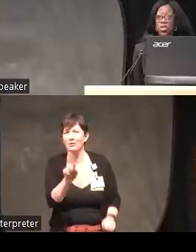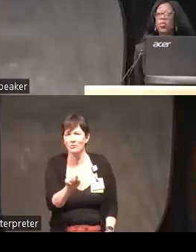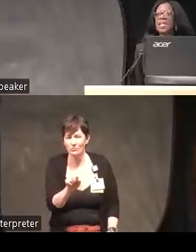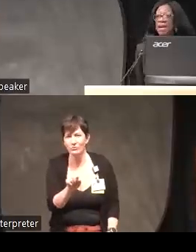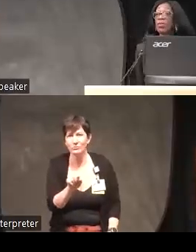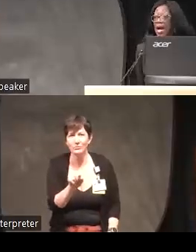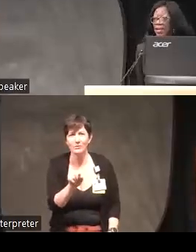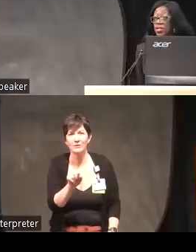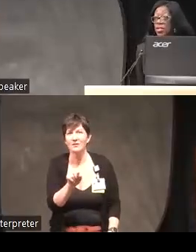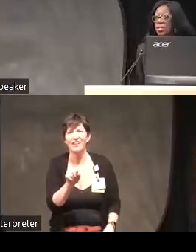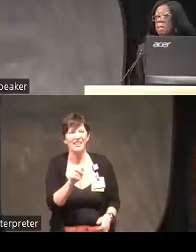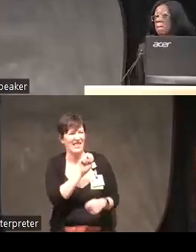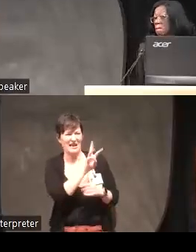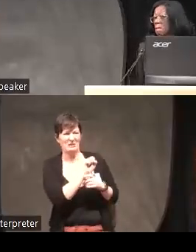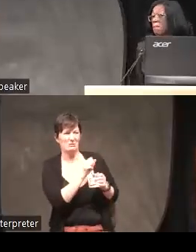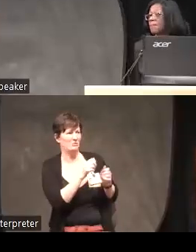you would never watch.